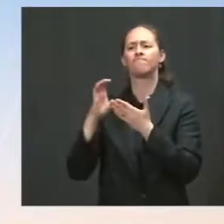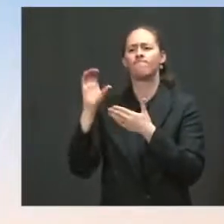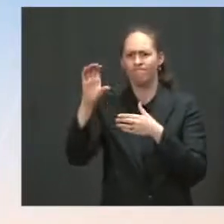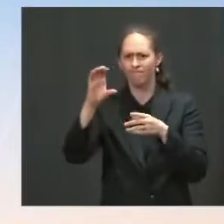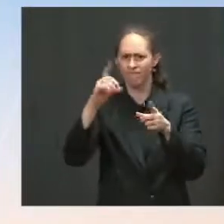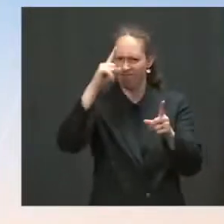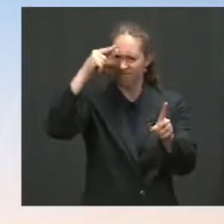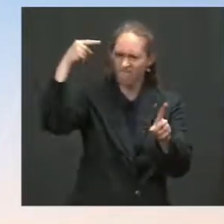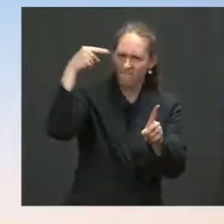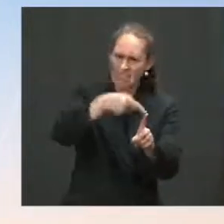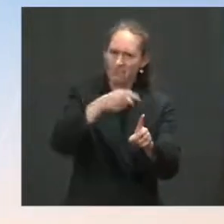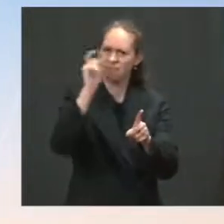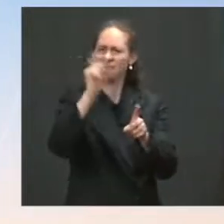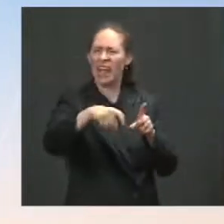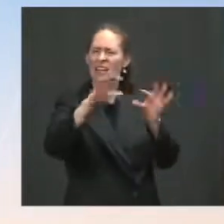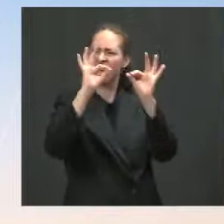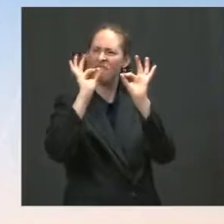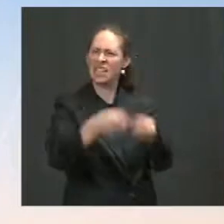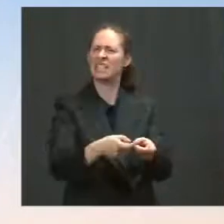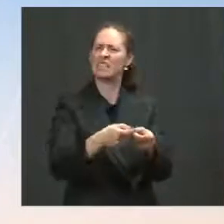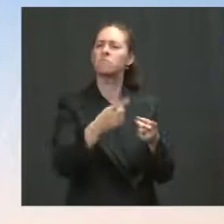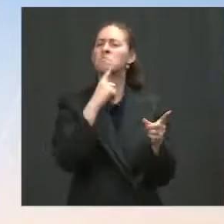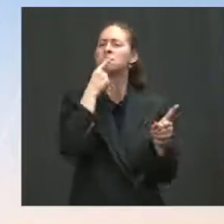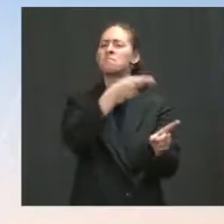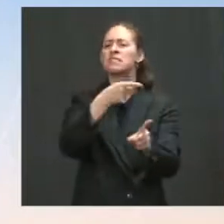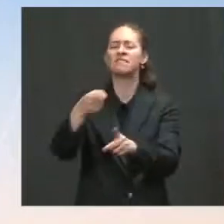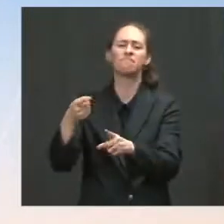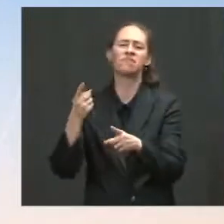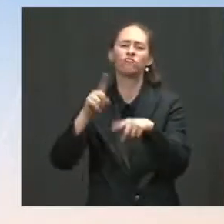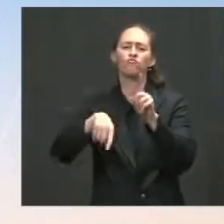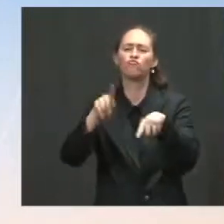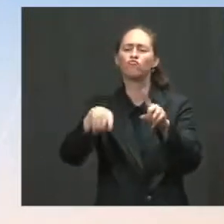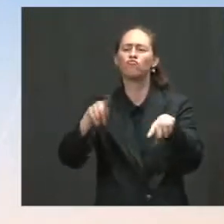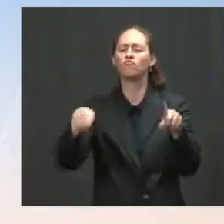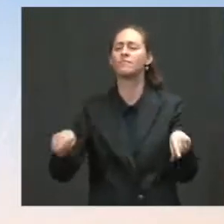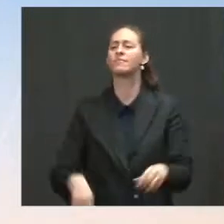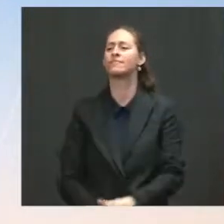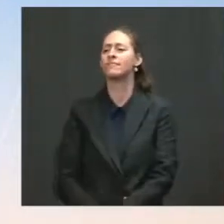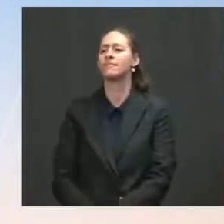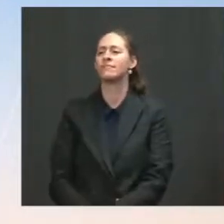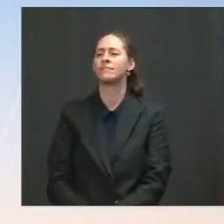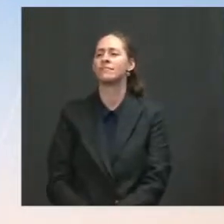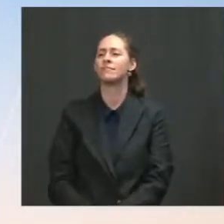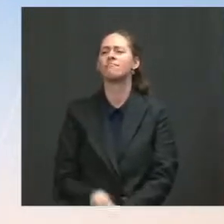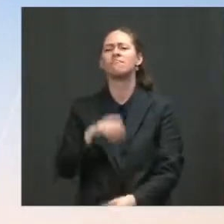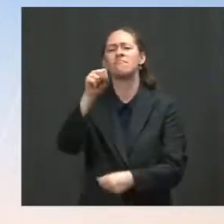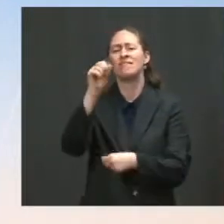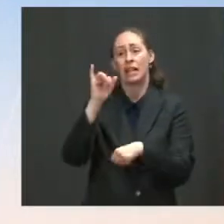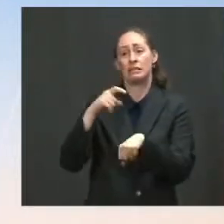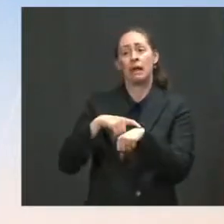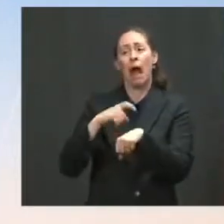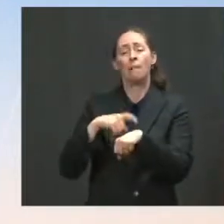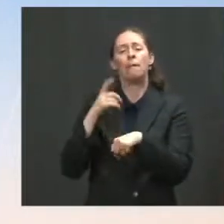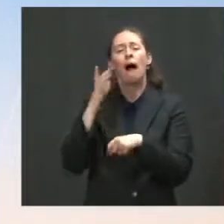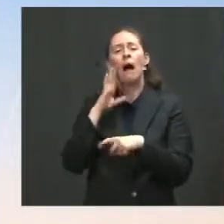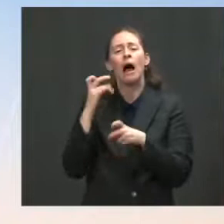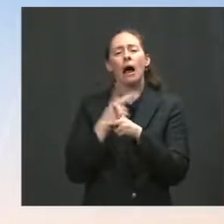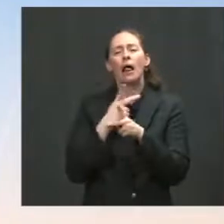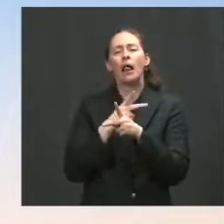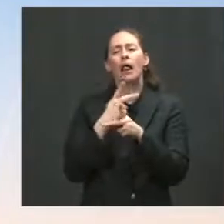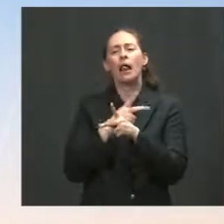bill. But it will of course take a little bit of time to implement. But we'll be eager to get that done as quickly as the bill is signed into law.